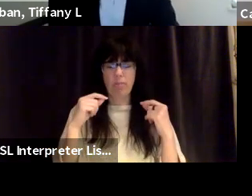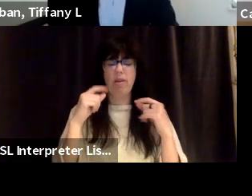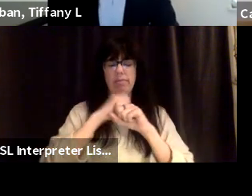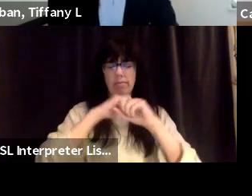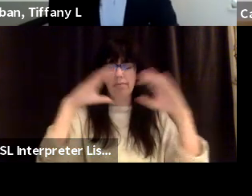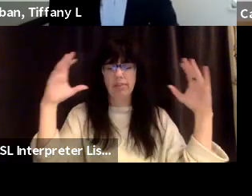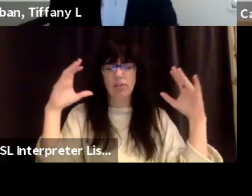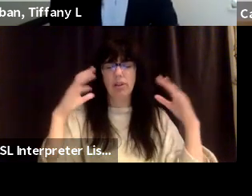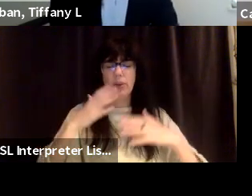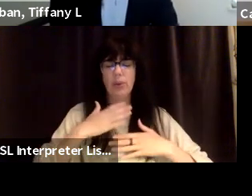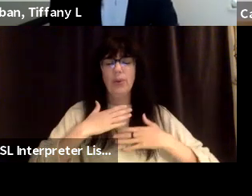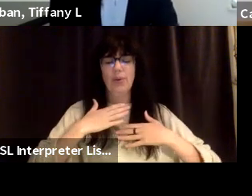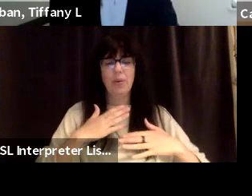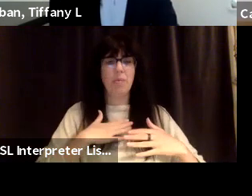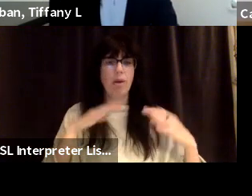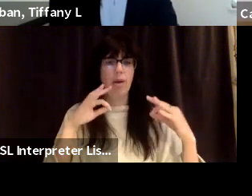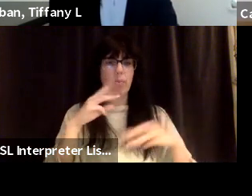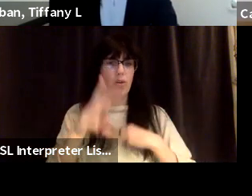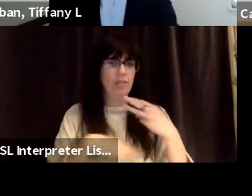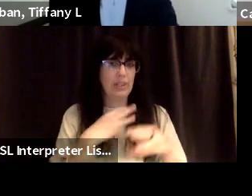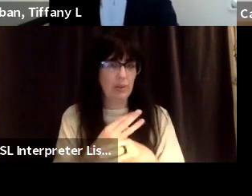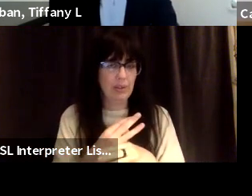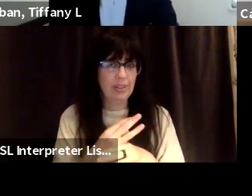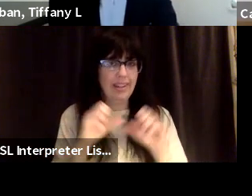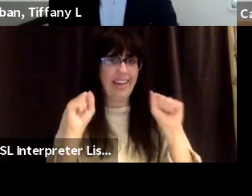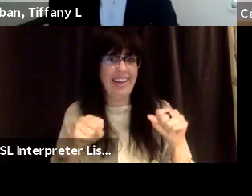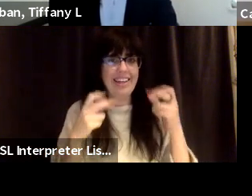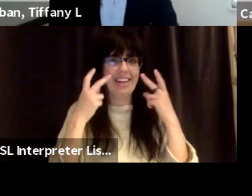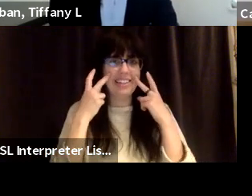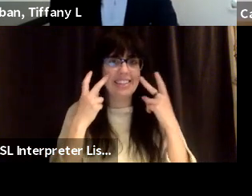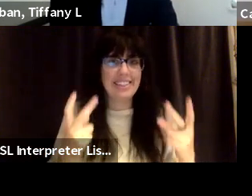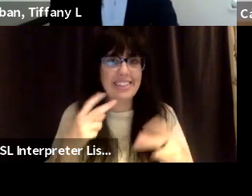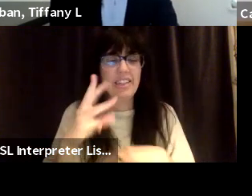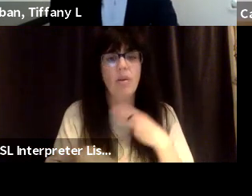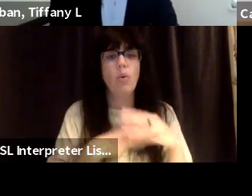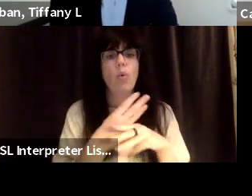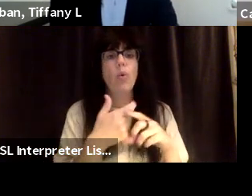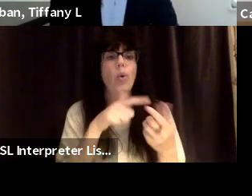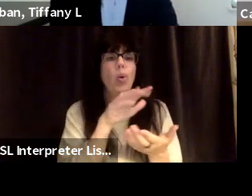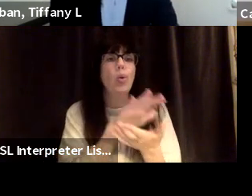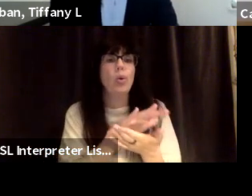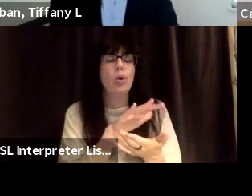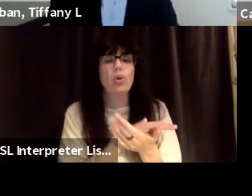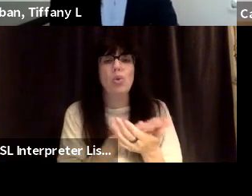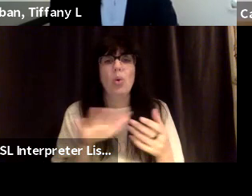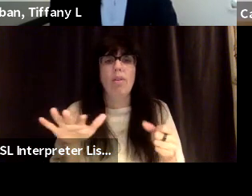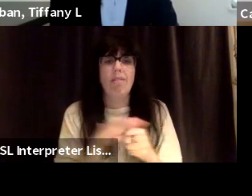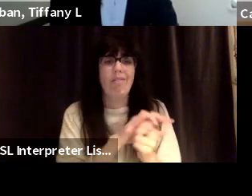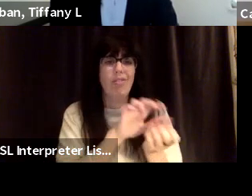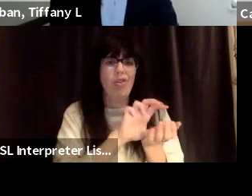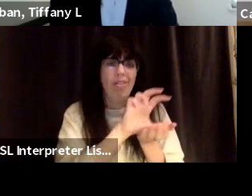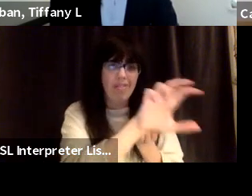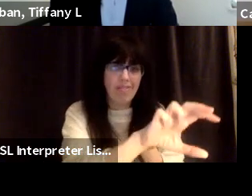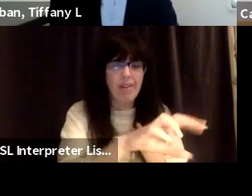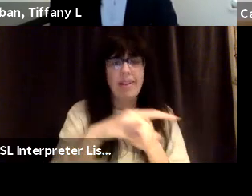my perfect world, I can see a world where schools are so well-funded, kids are